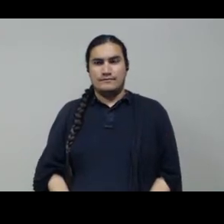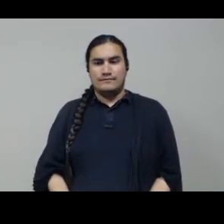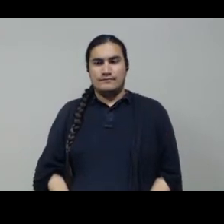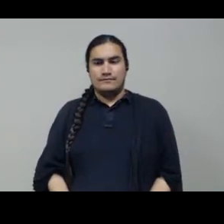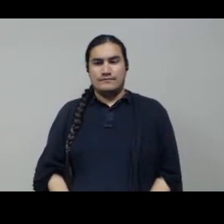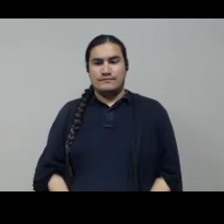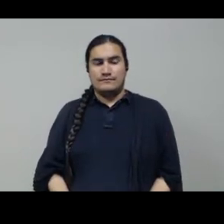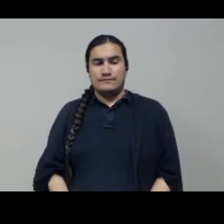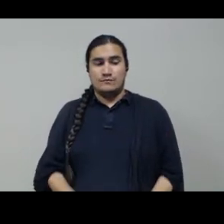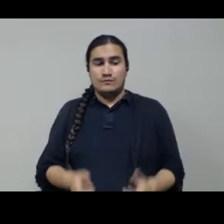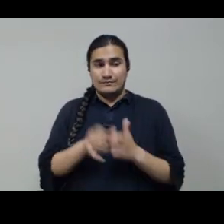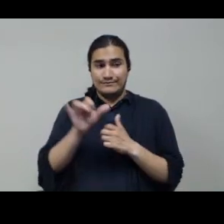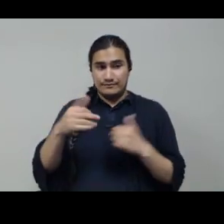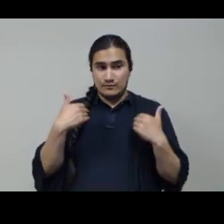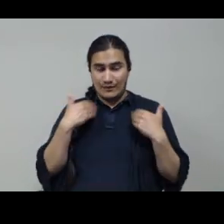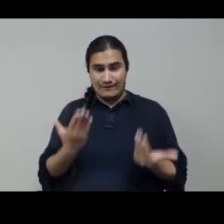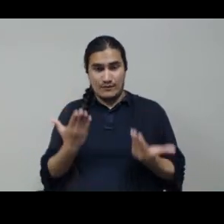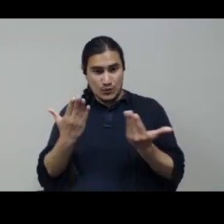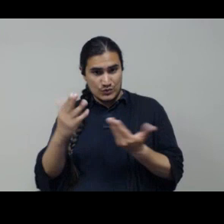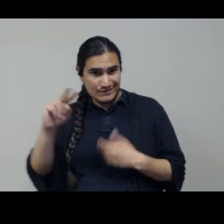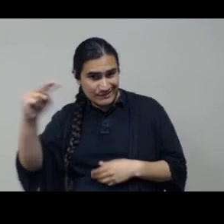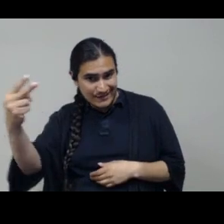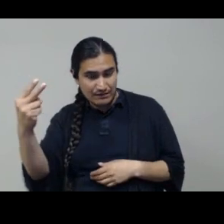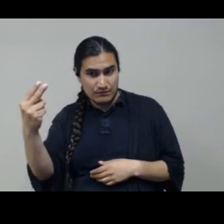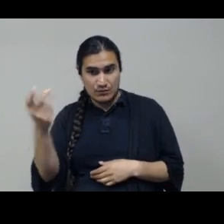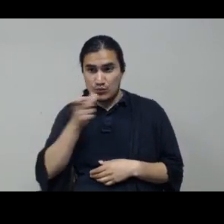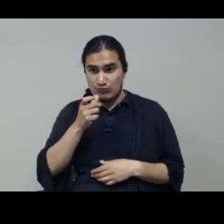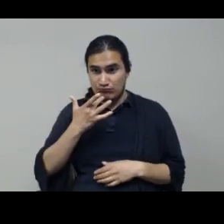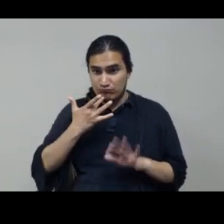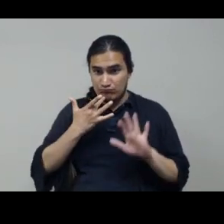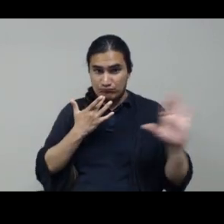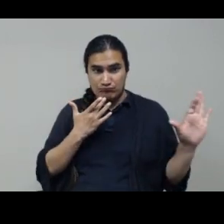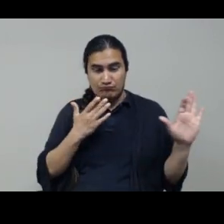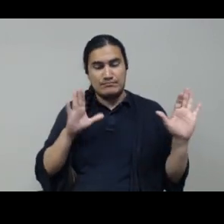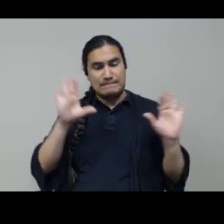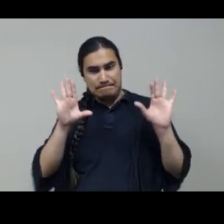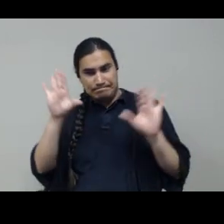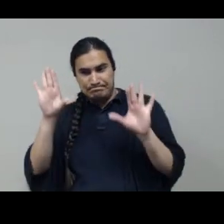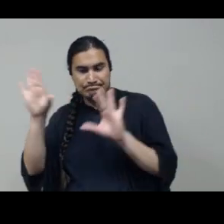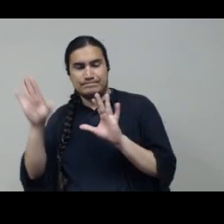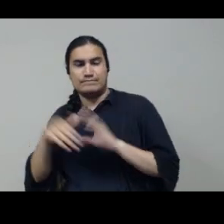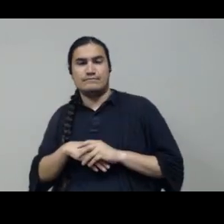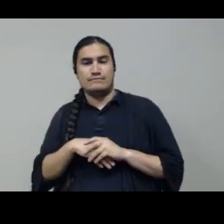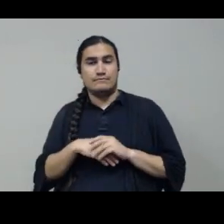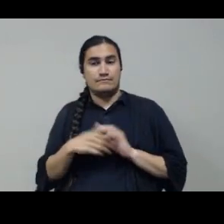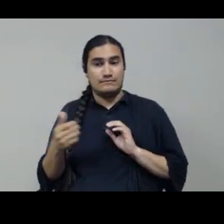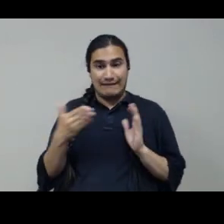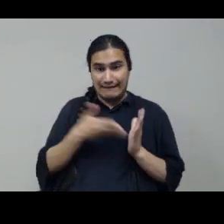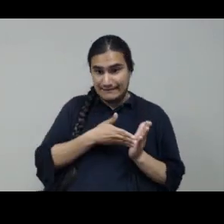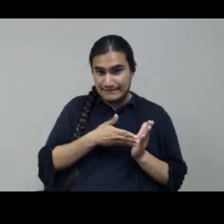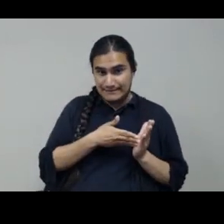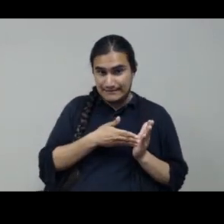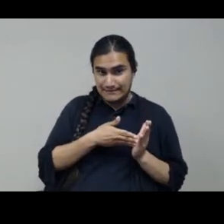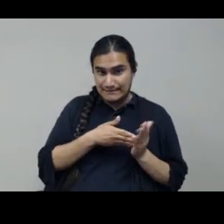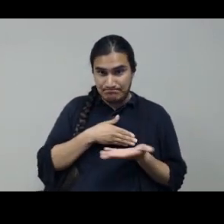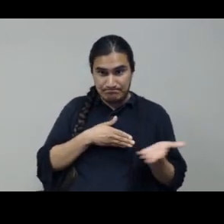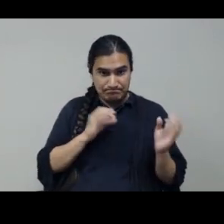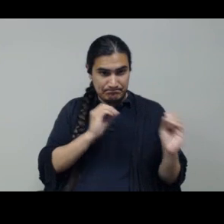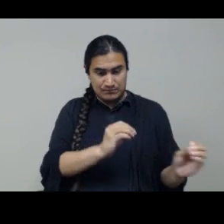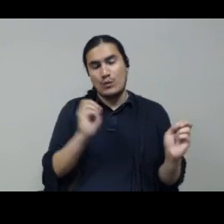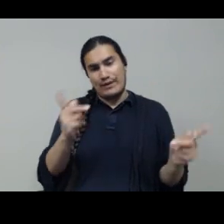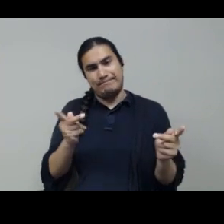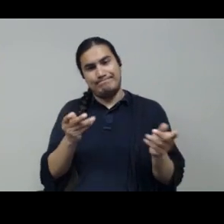With that, we have a motion and a second. All those in favor? Aye. Aye. Opposed? Okay, motion